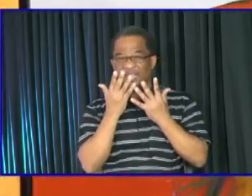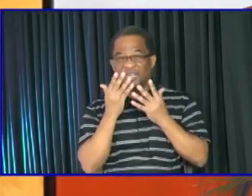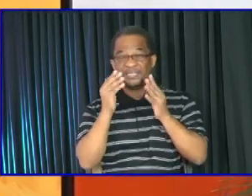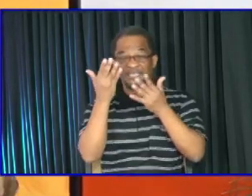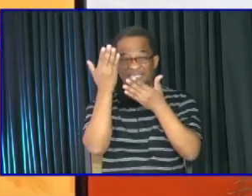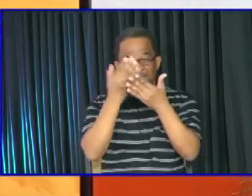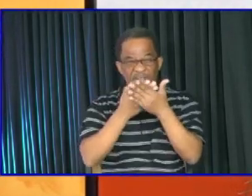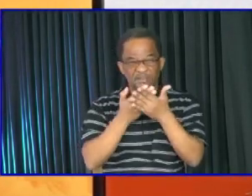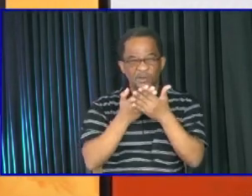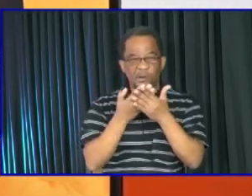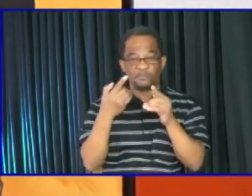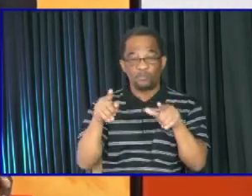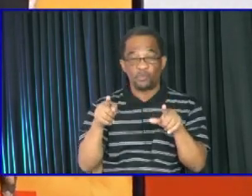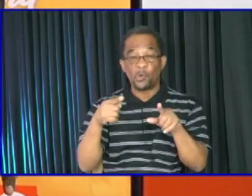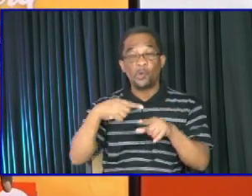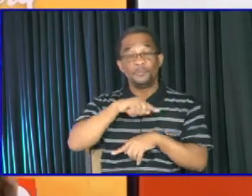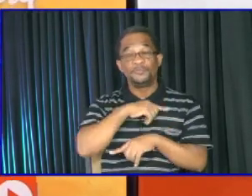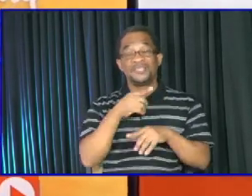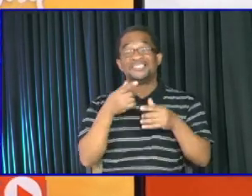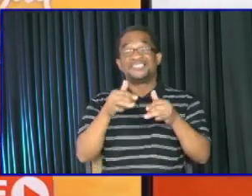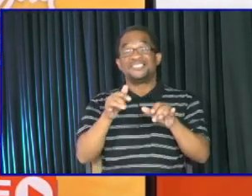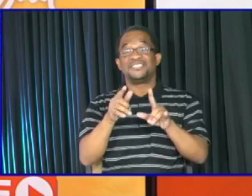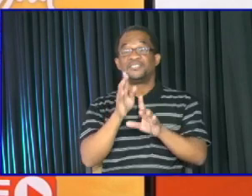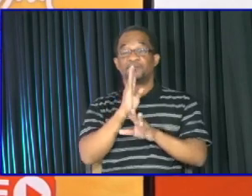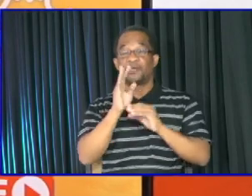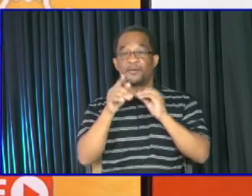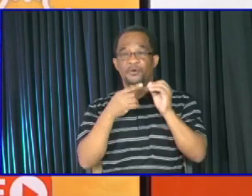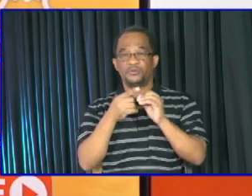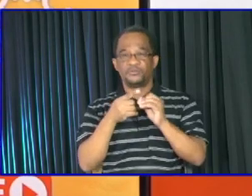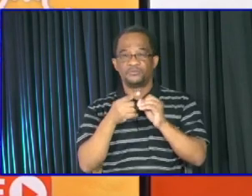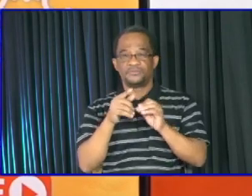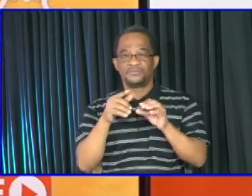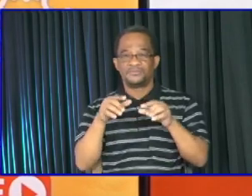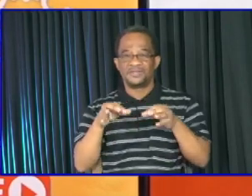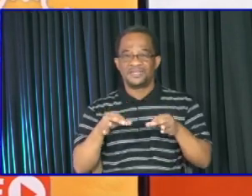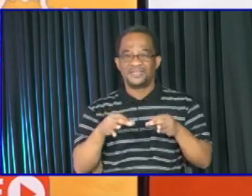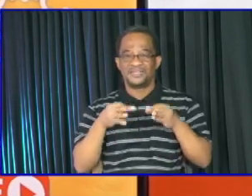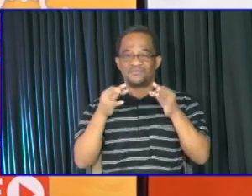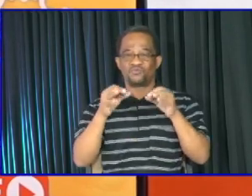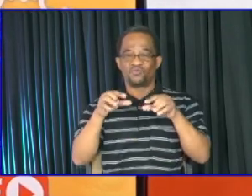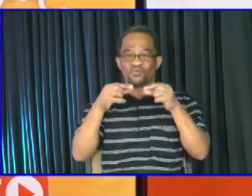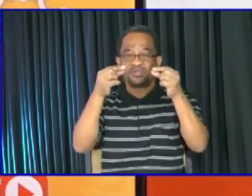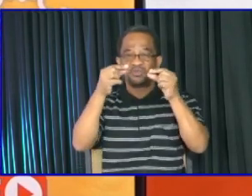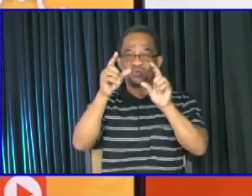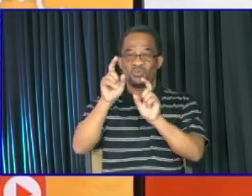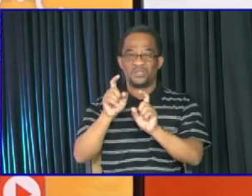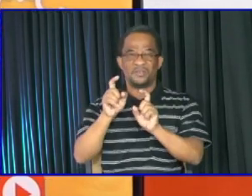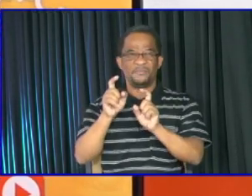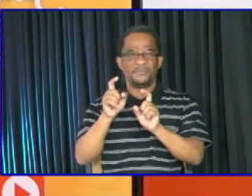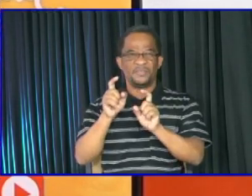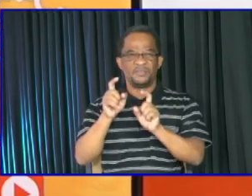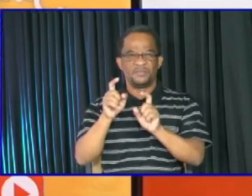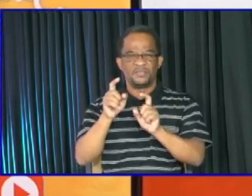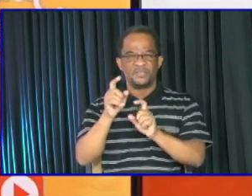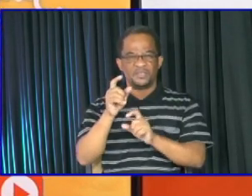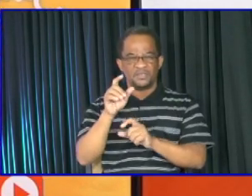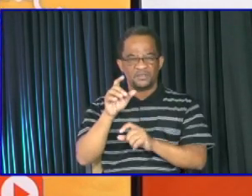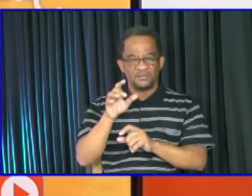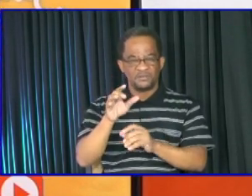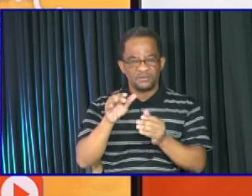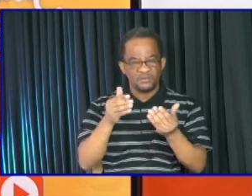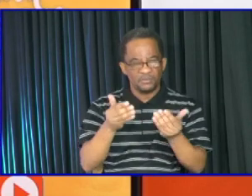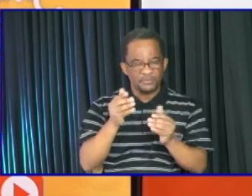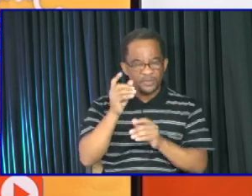are still talking about life's greatest question. So we understand that you can be close to Jesus and reject